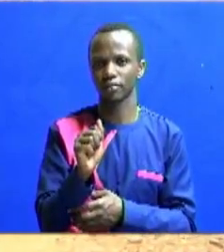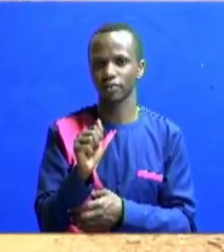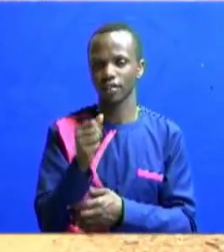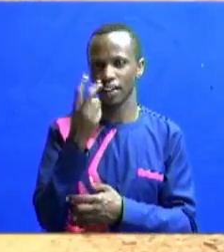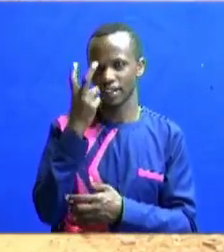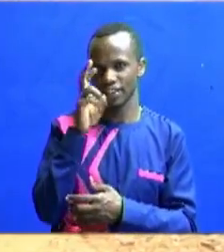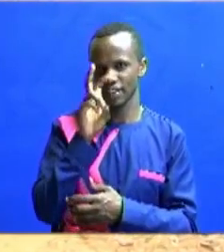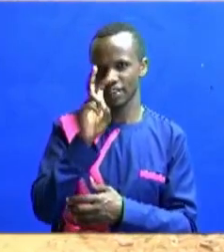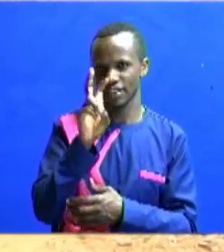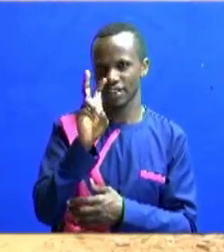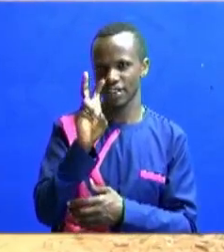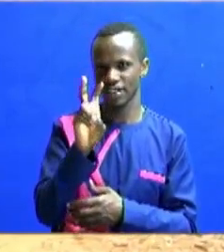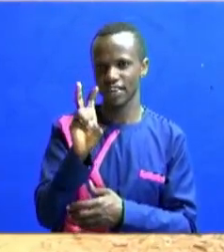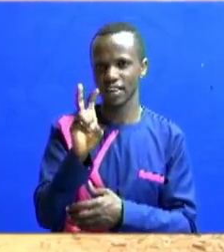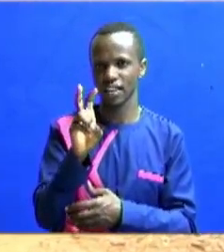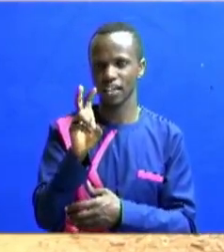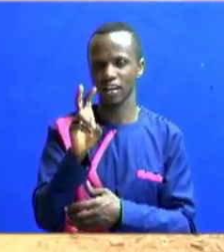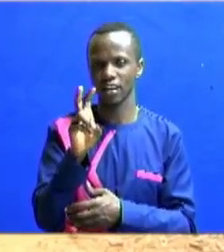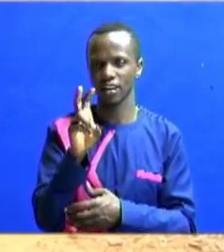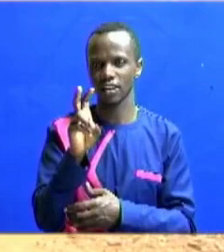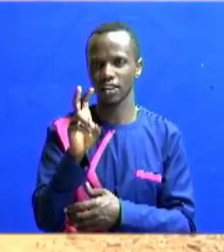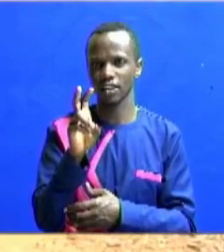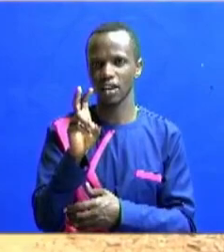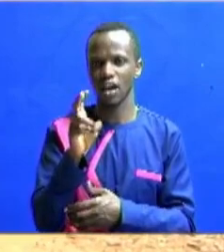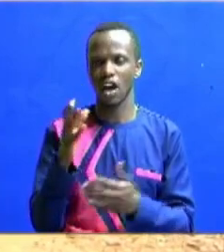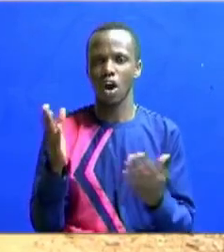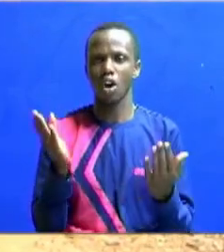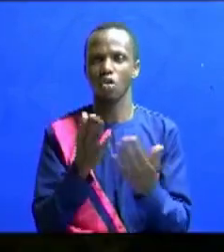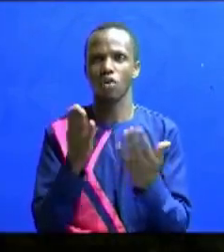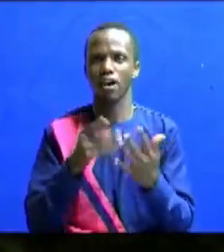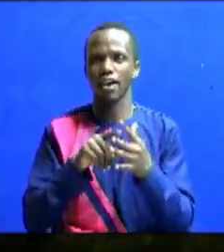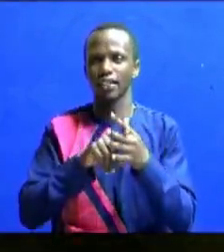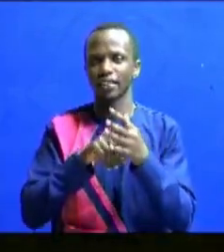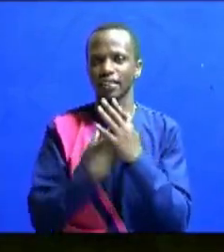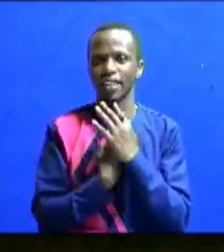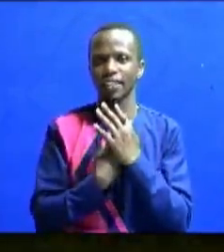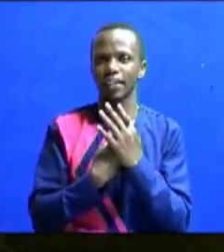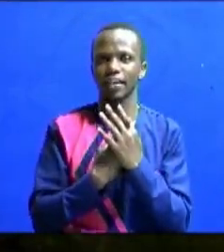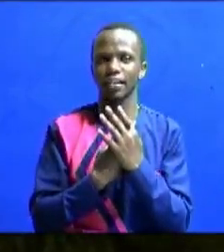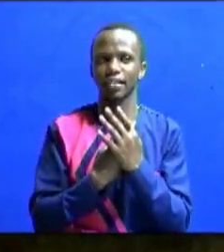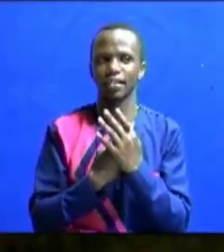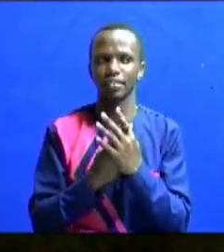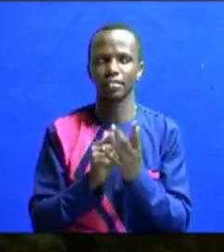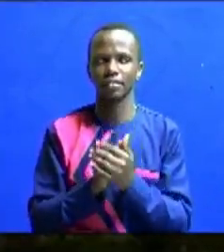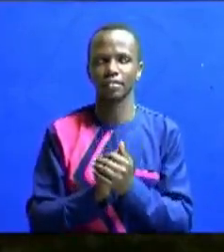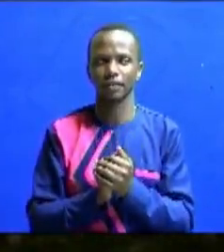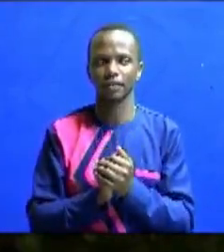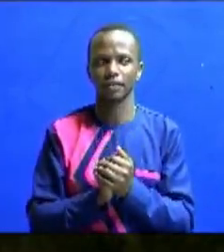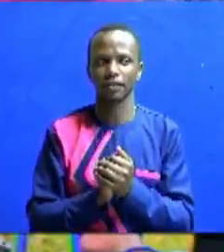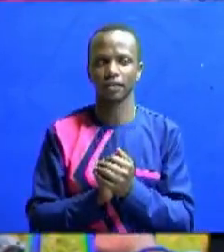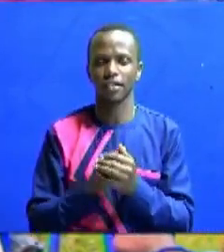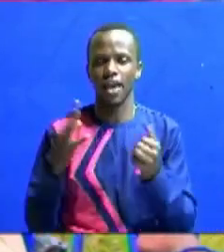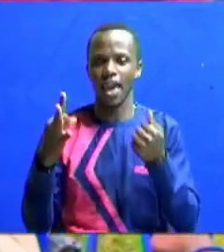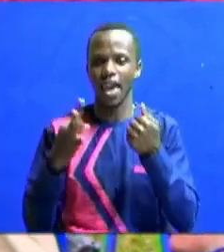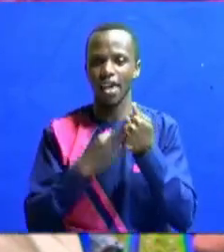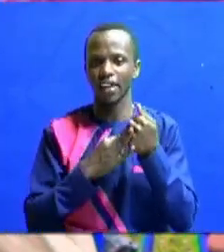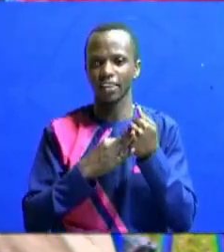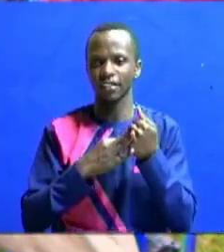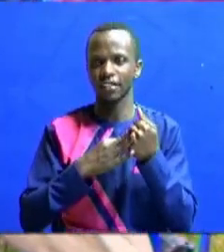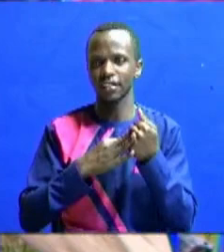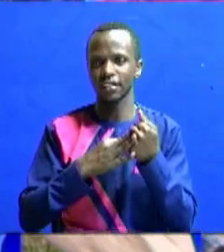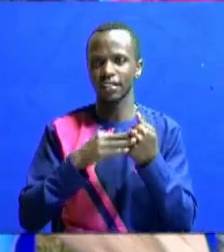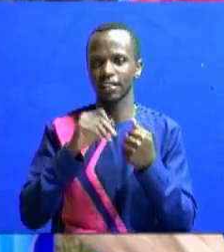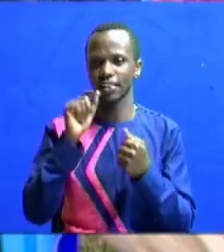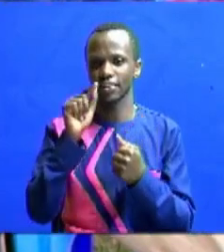look at Migori County, where the tour started. By 8:30 a.m., patients had